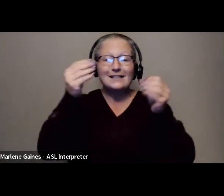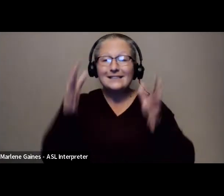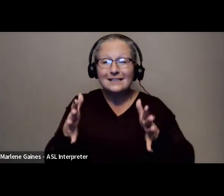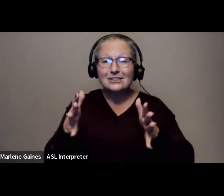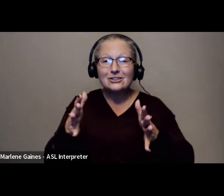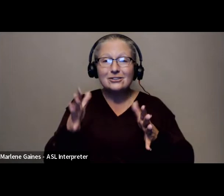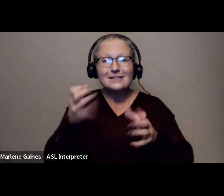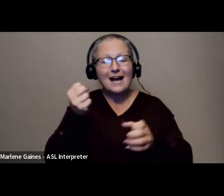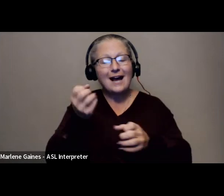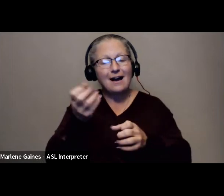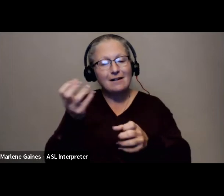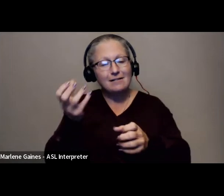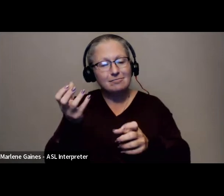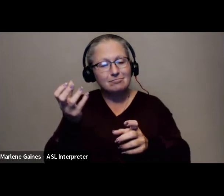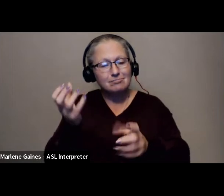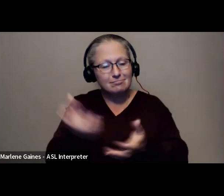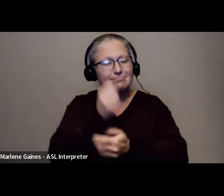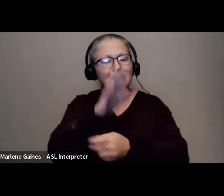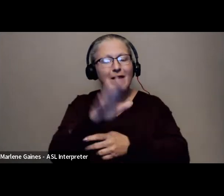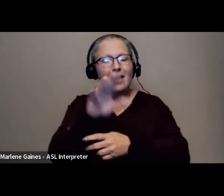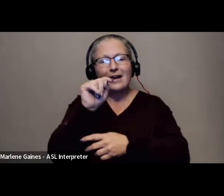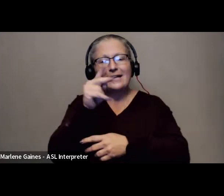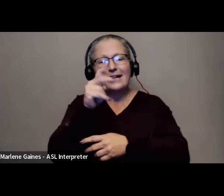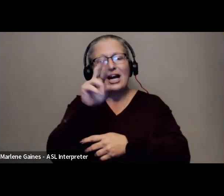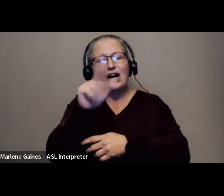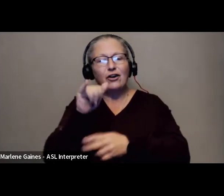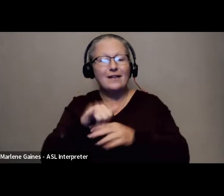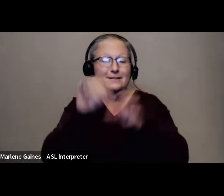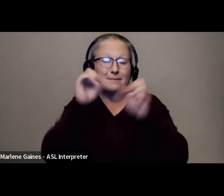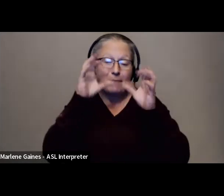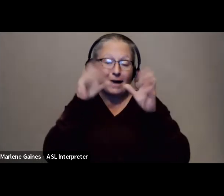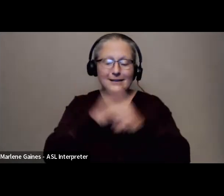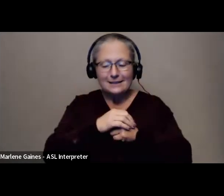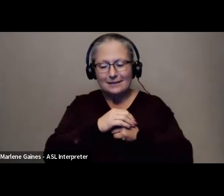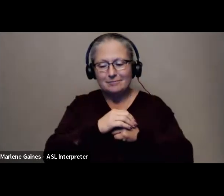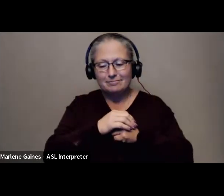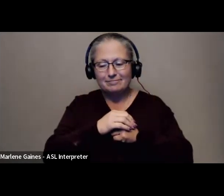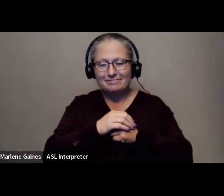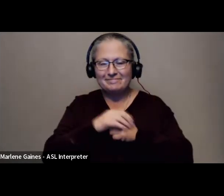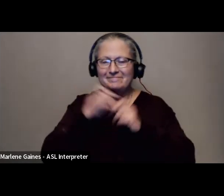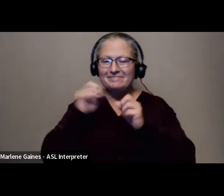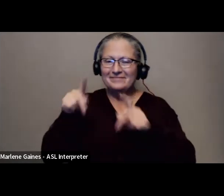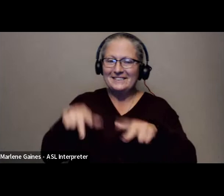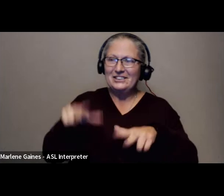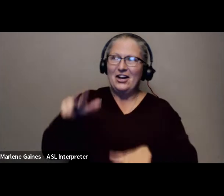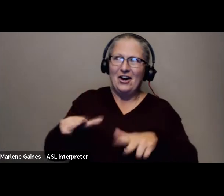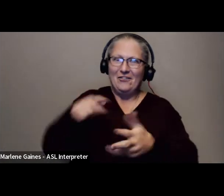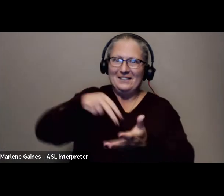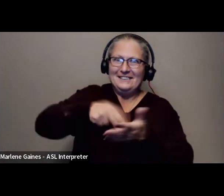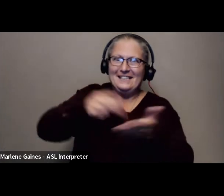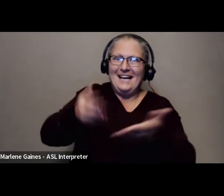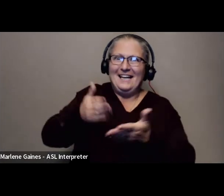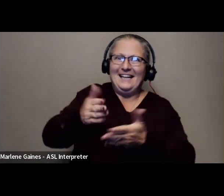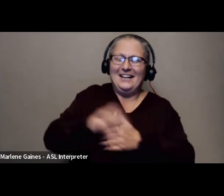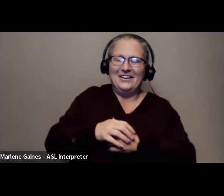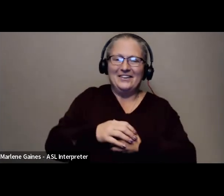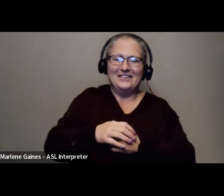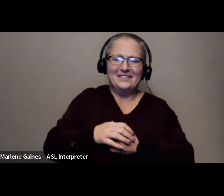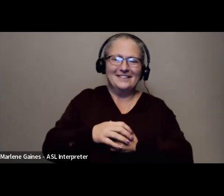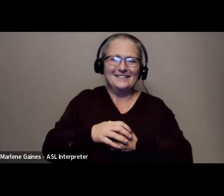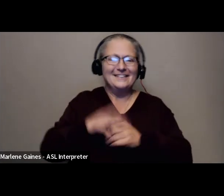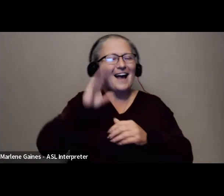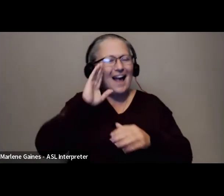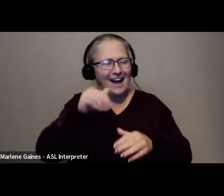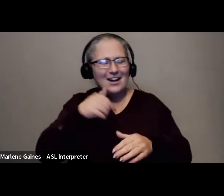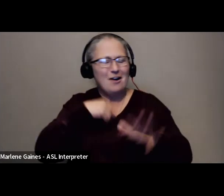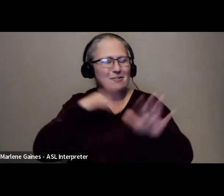getting their tenure, and I think it's amazing. This is awkward. All right, well, I'm gonna. I know,